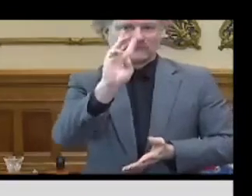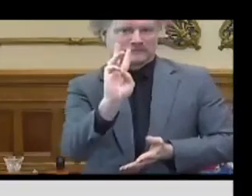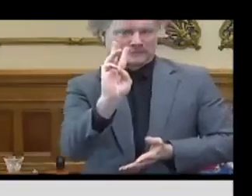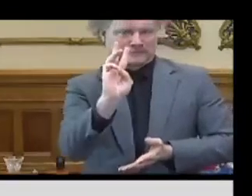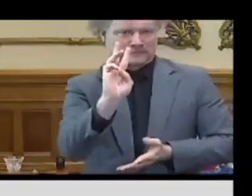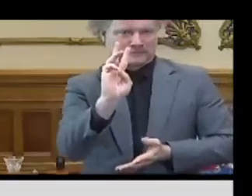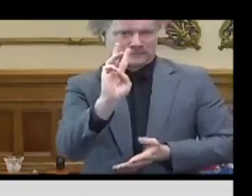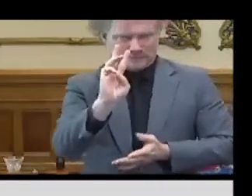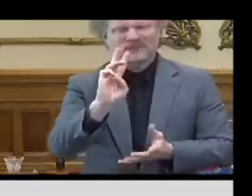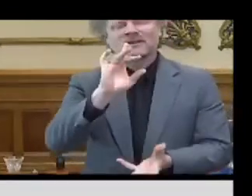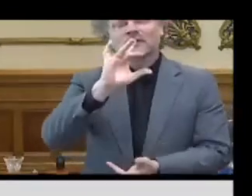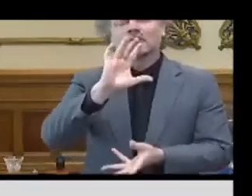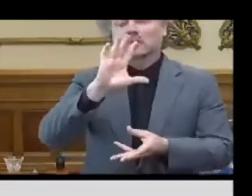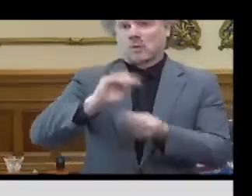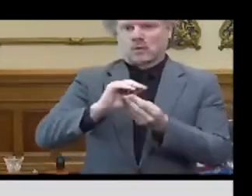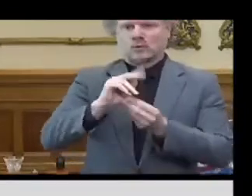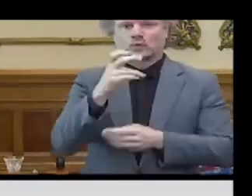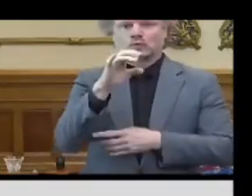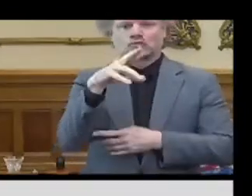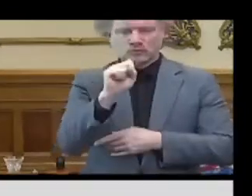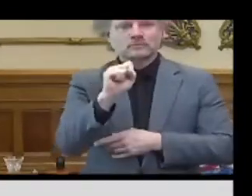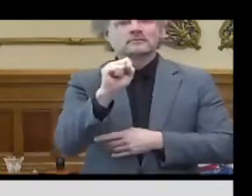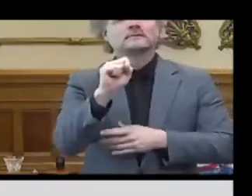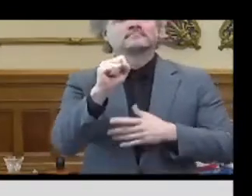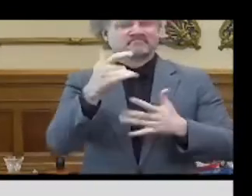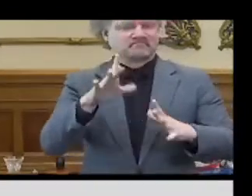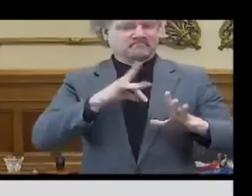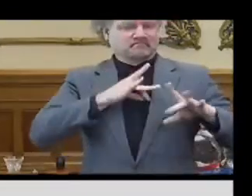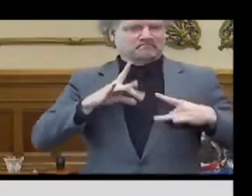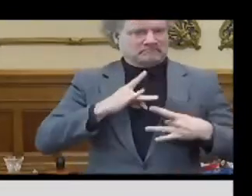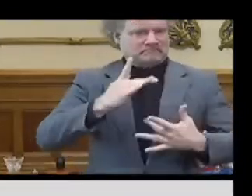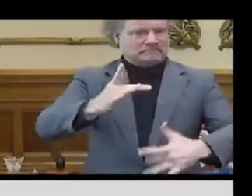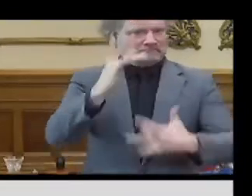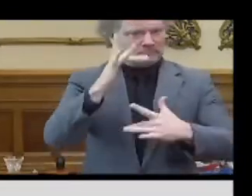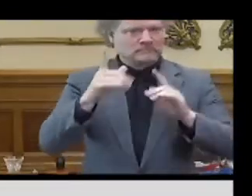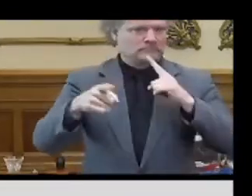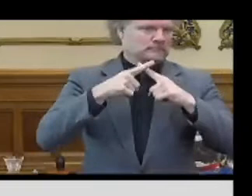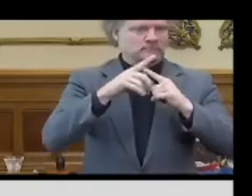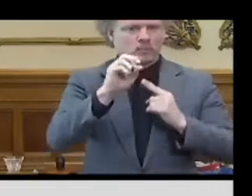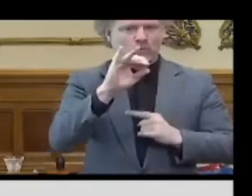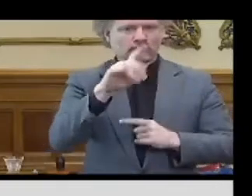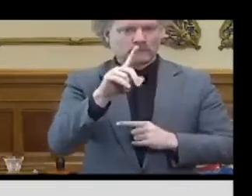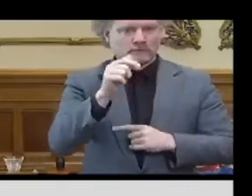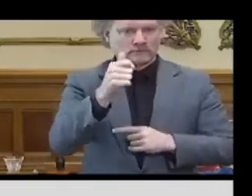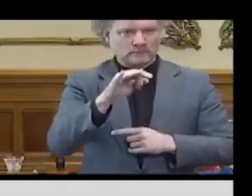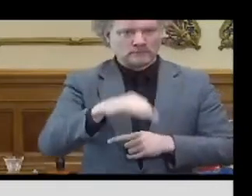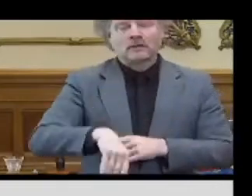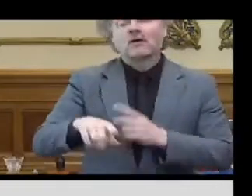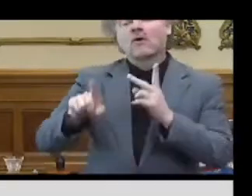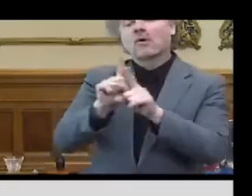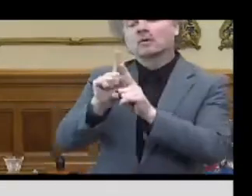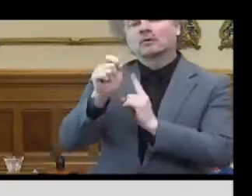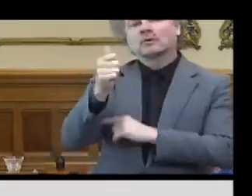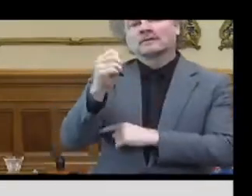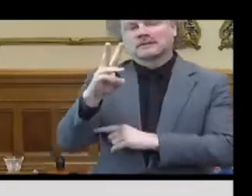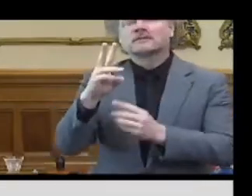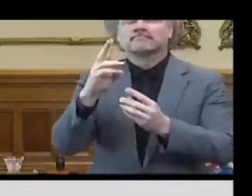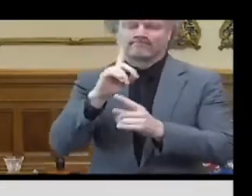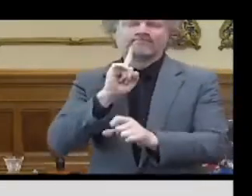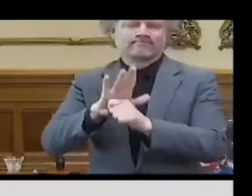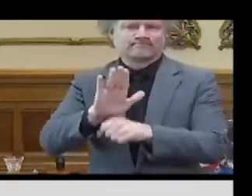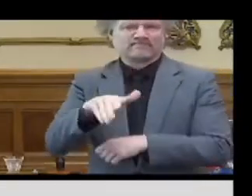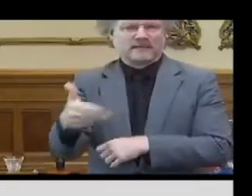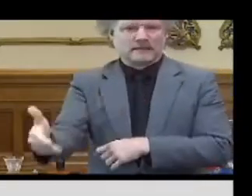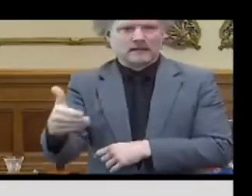39,146, the total number of Hoosiers who are known to have had COVID-19. We also reported 16 additional confirmed deaths. To